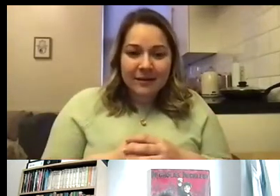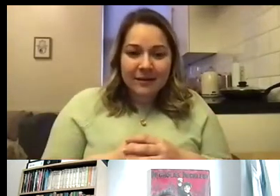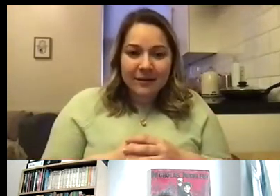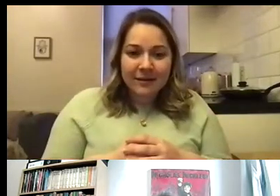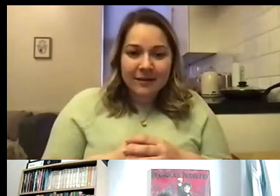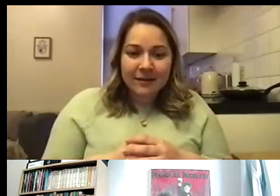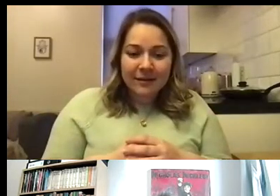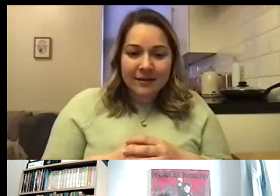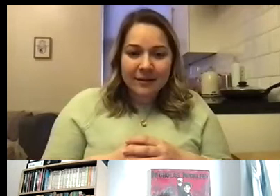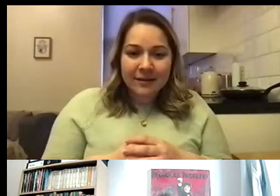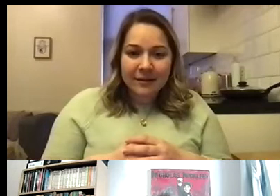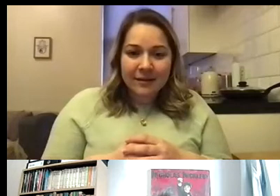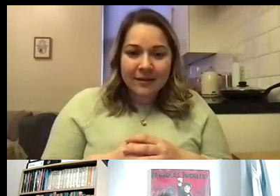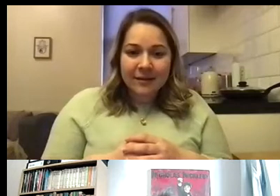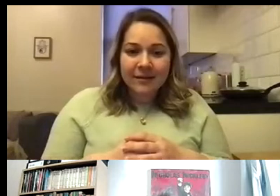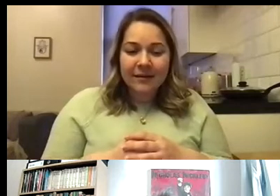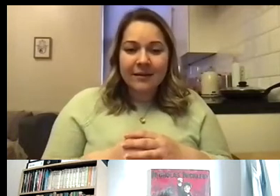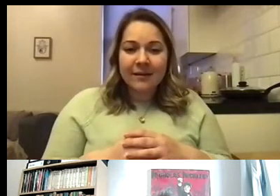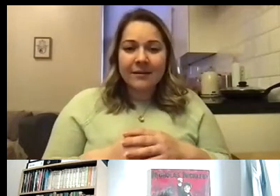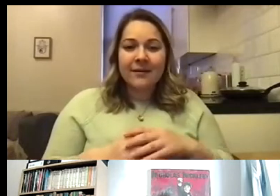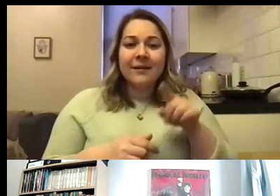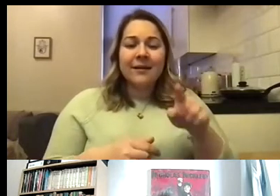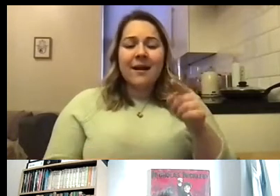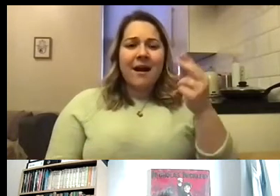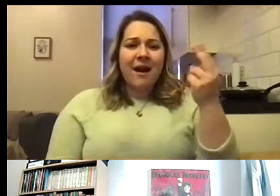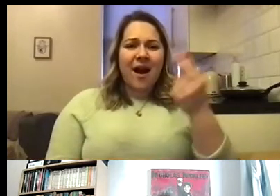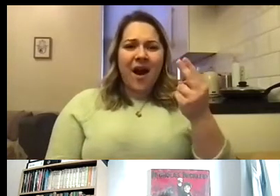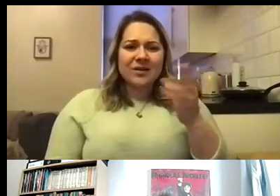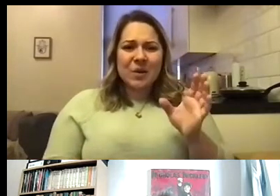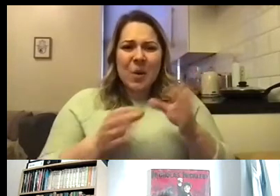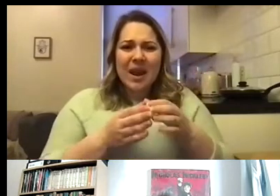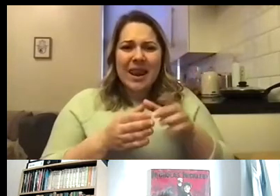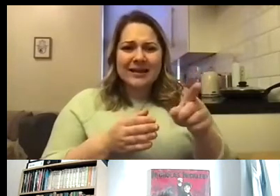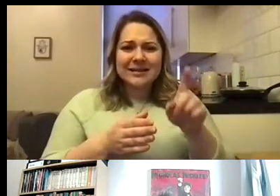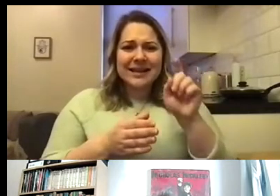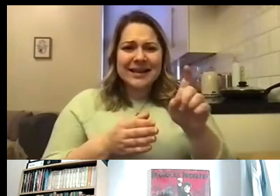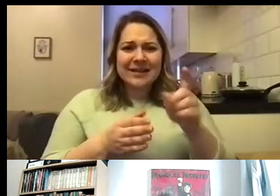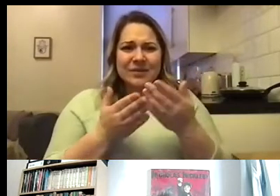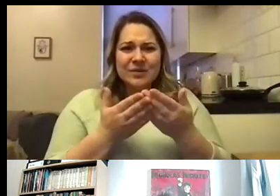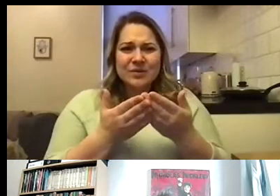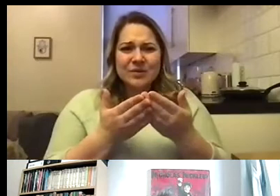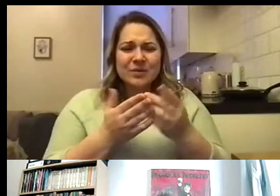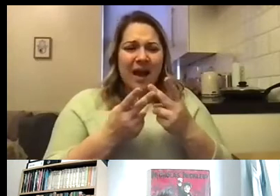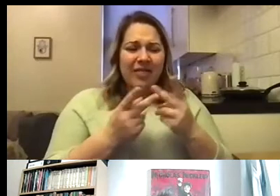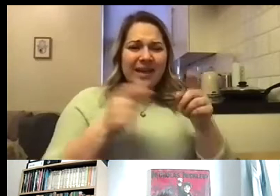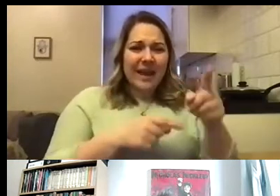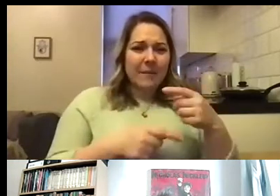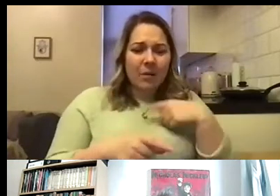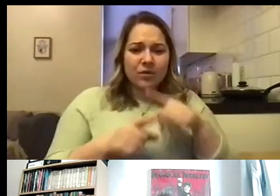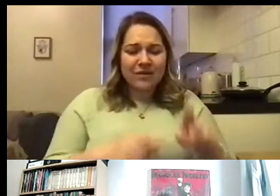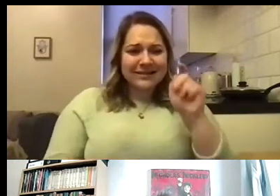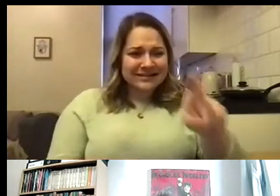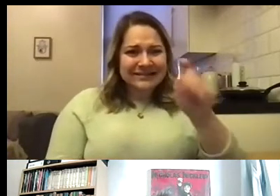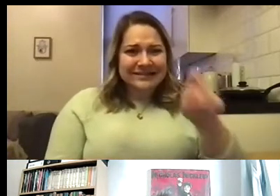worried. The Billion High is the arts collective that I'm a member of. For some reason, it obviously opened it in that account, not my personal account. So I've been sitting